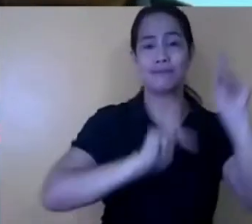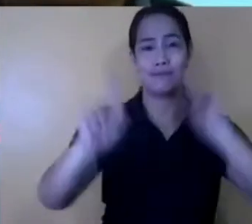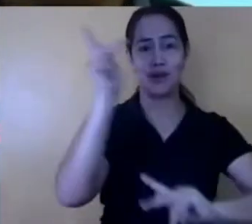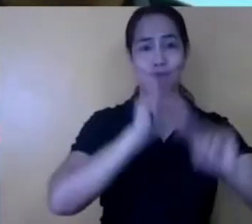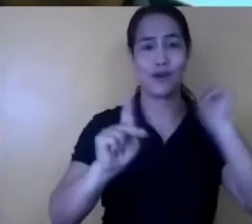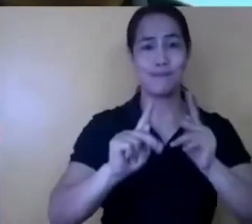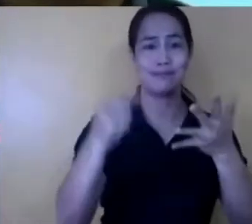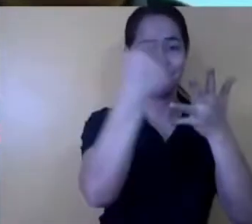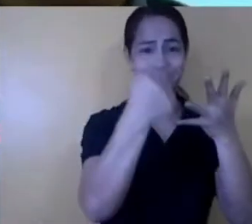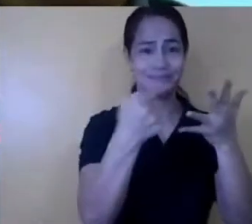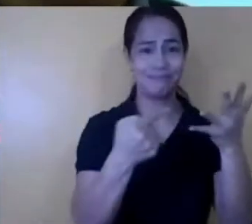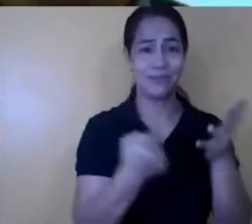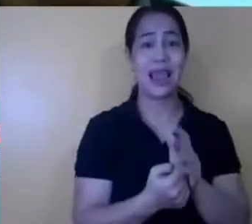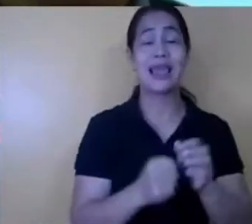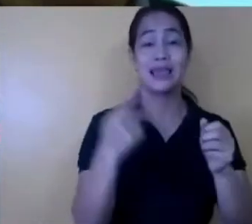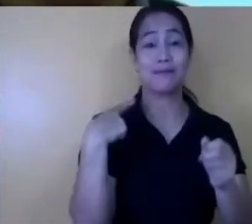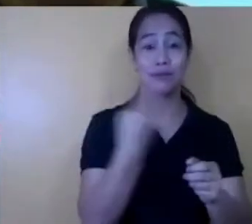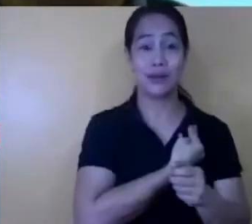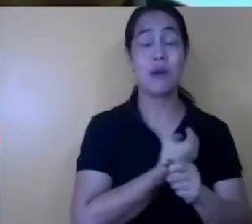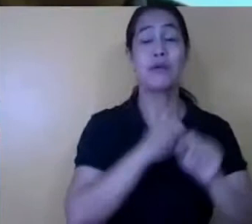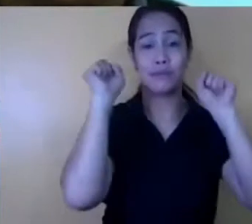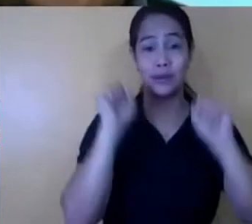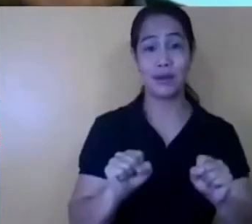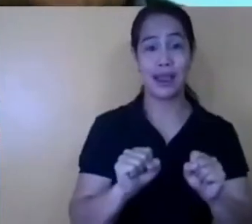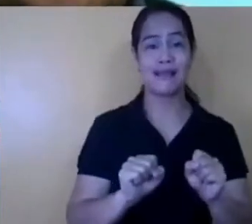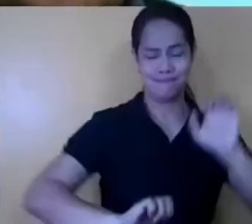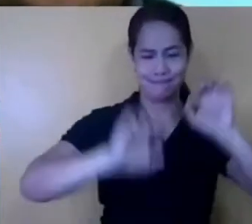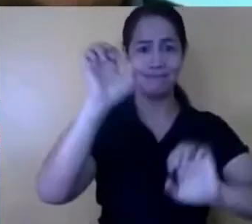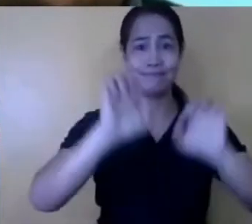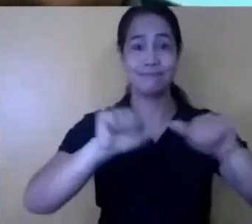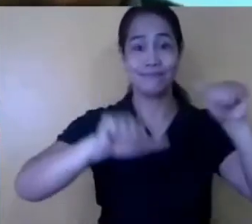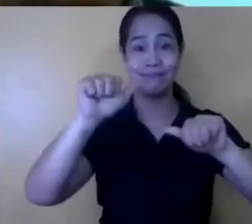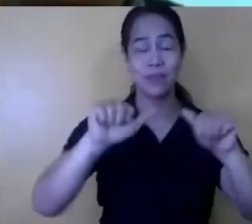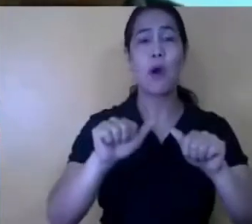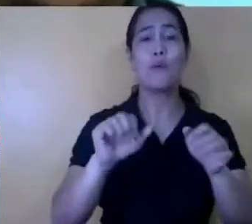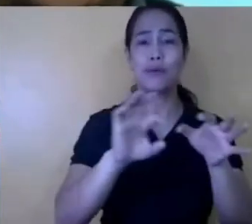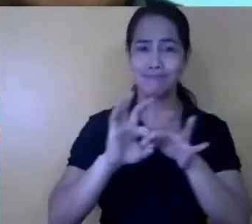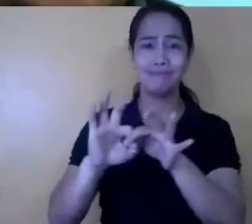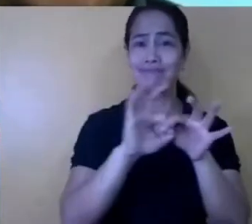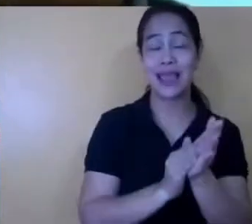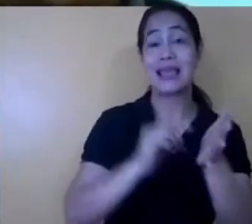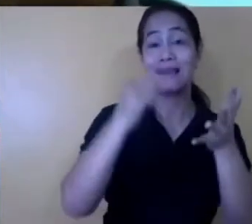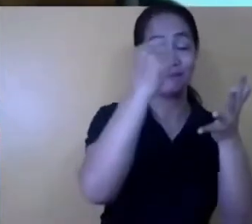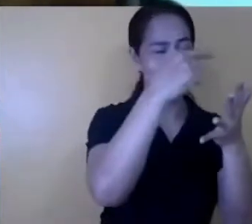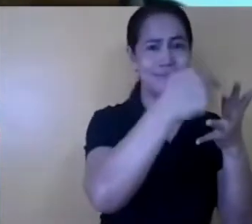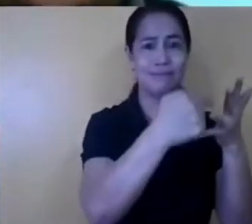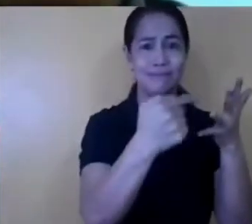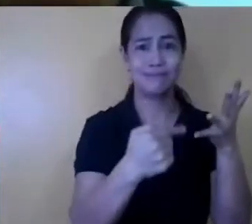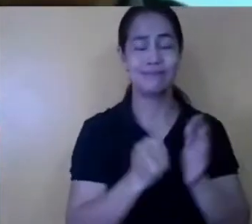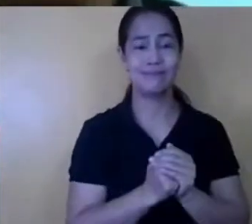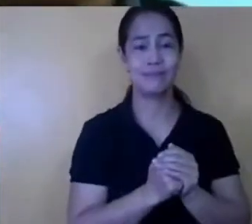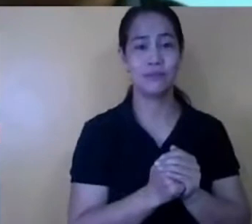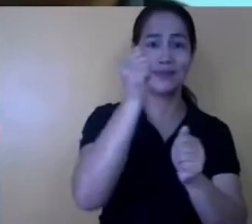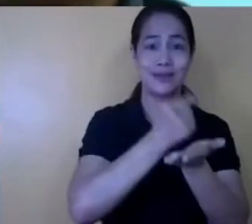If we were able to evaluate activities with colleagues by looking for key success indicators, then we get an